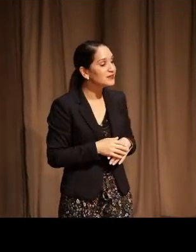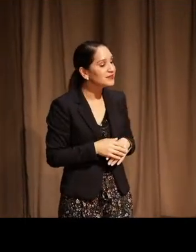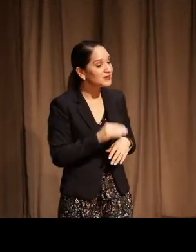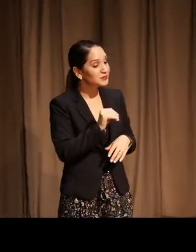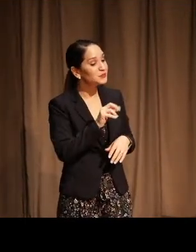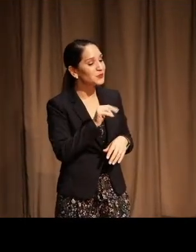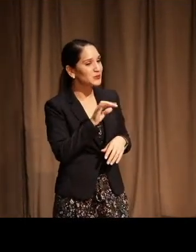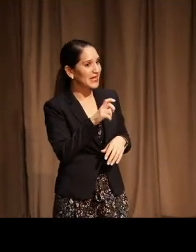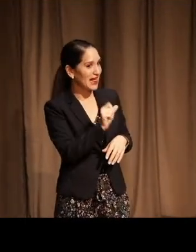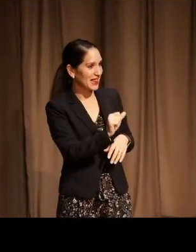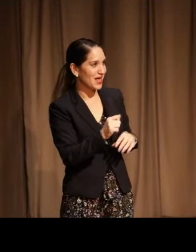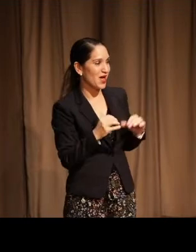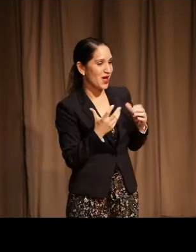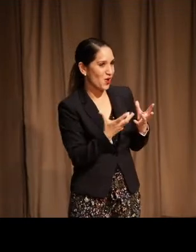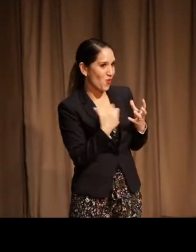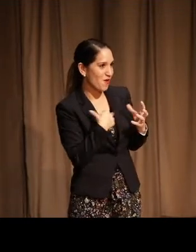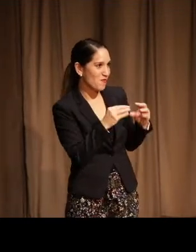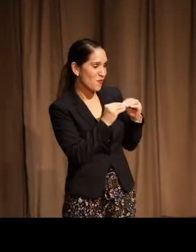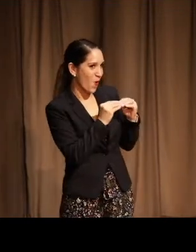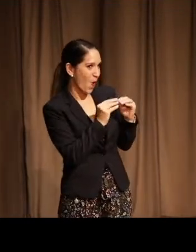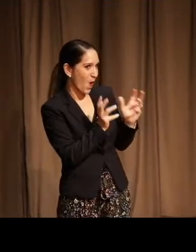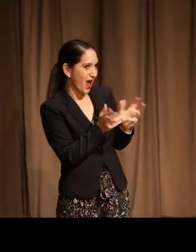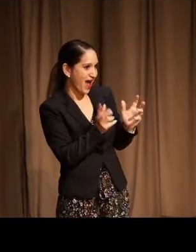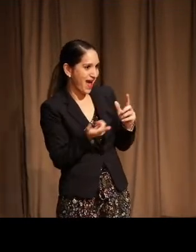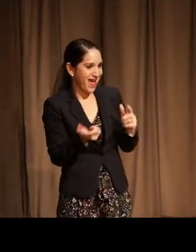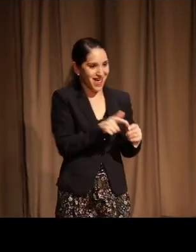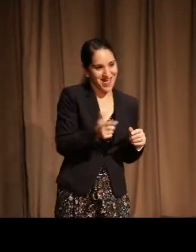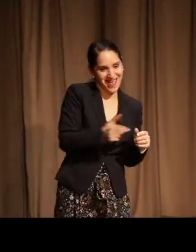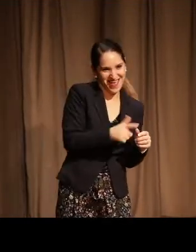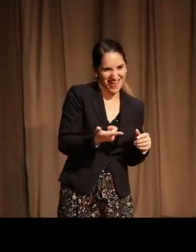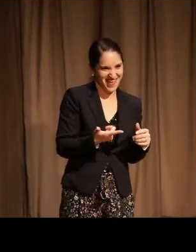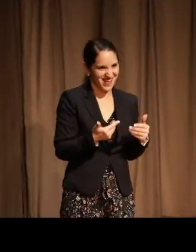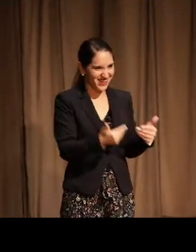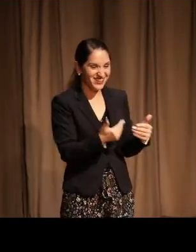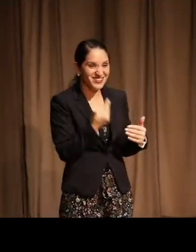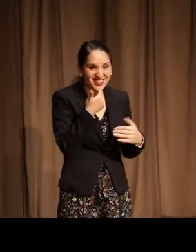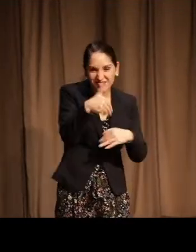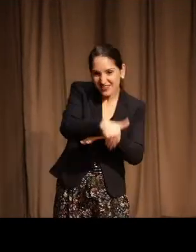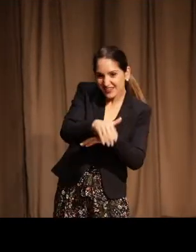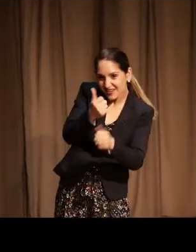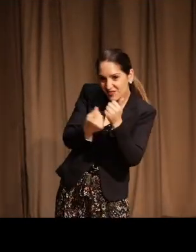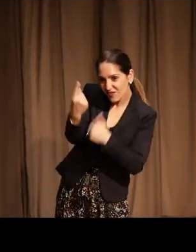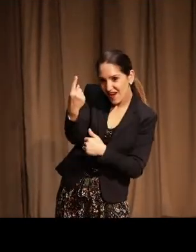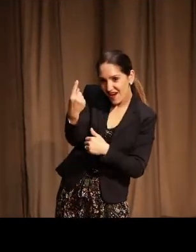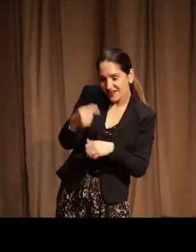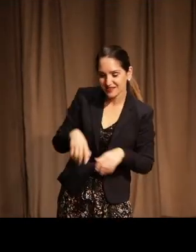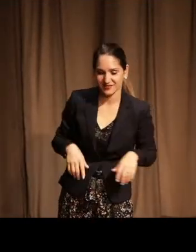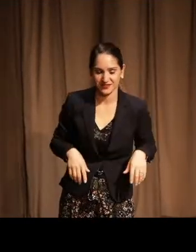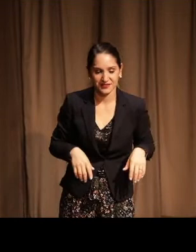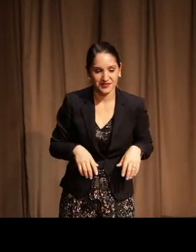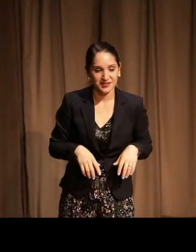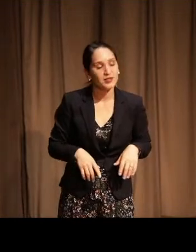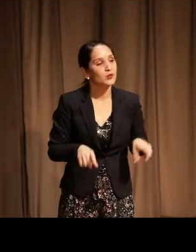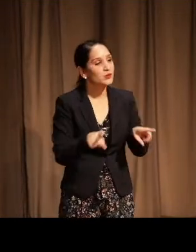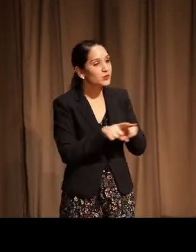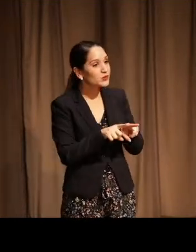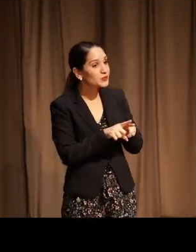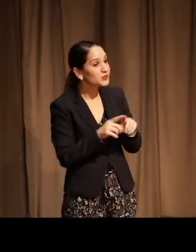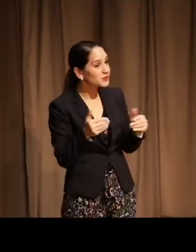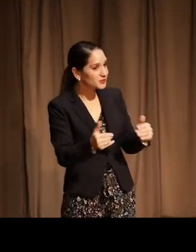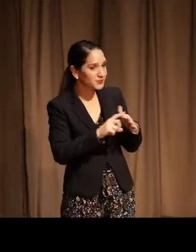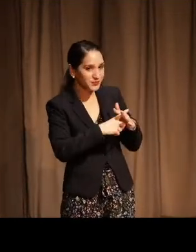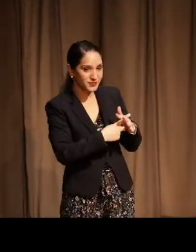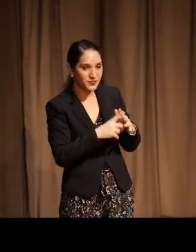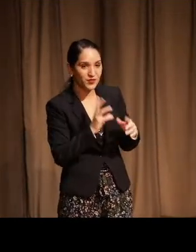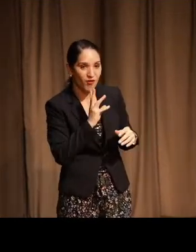want you to start talking and having this conversation today. Everyone. Good evening. And let's start